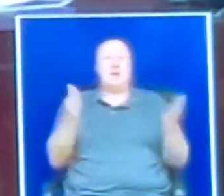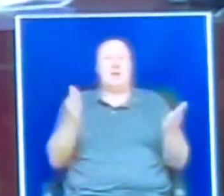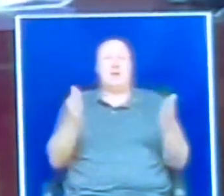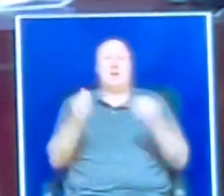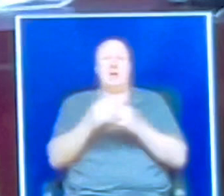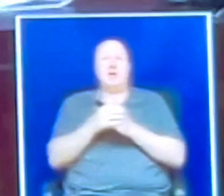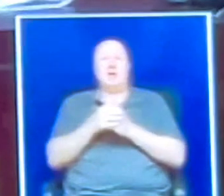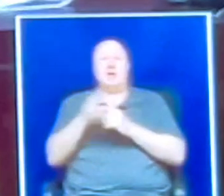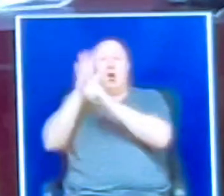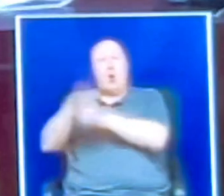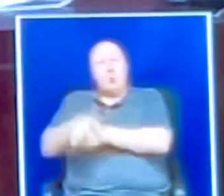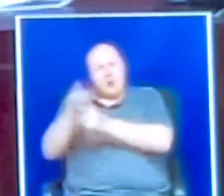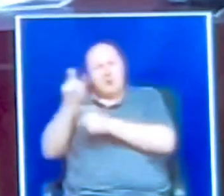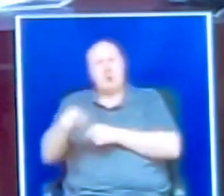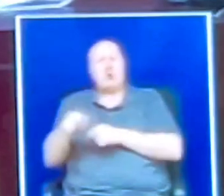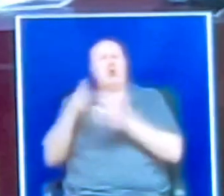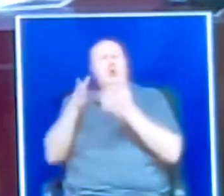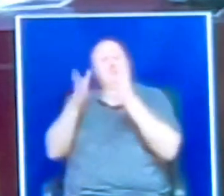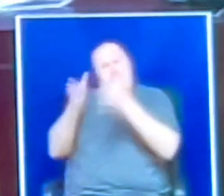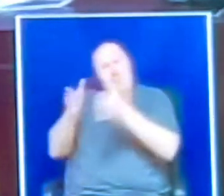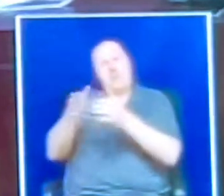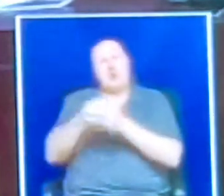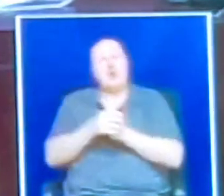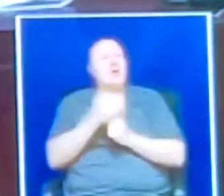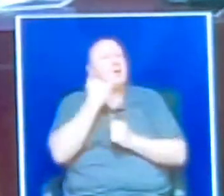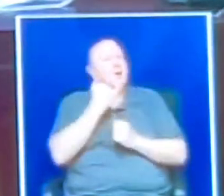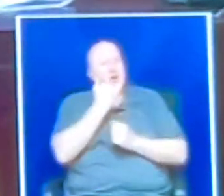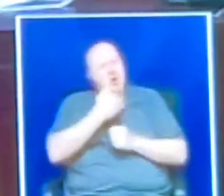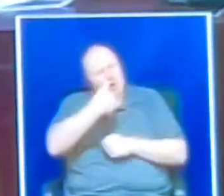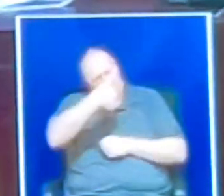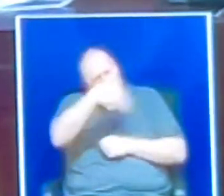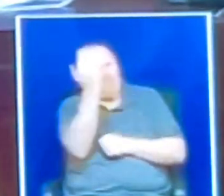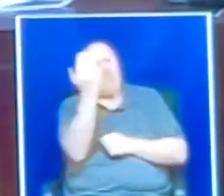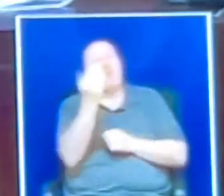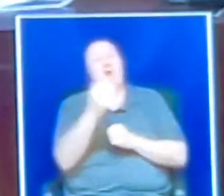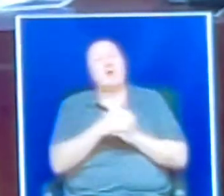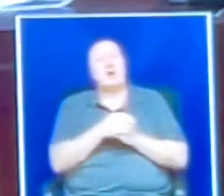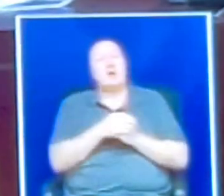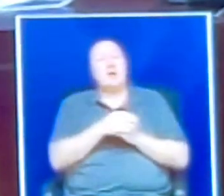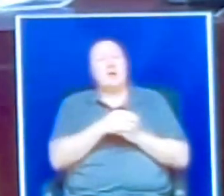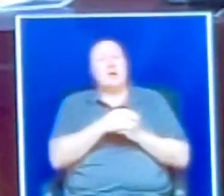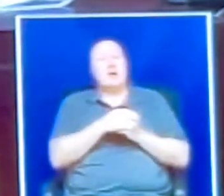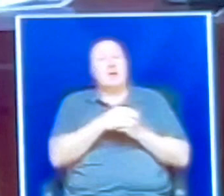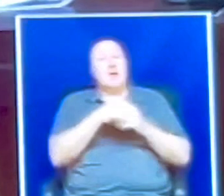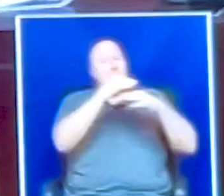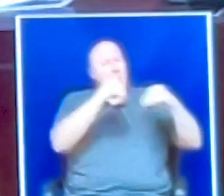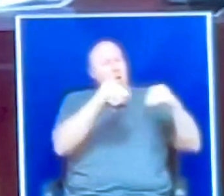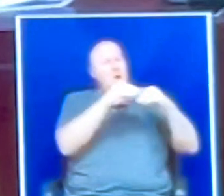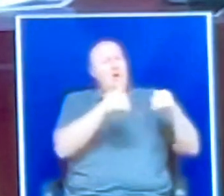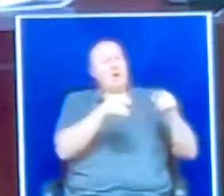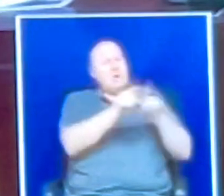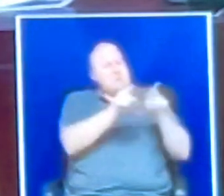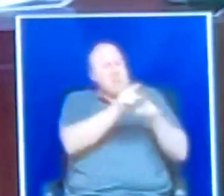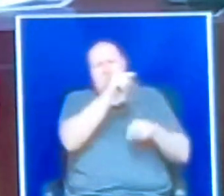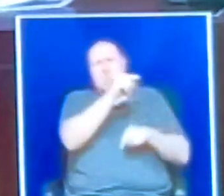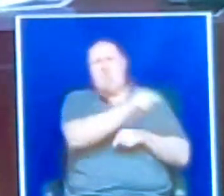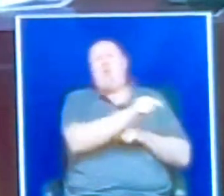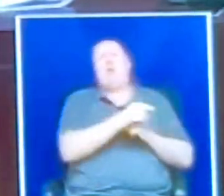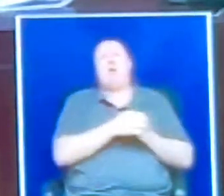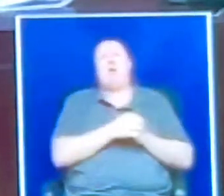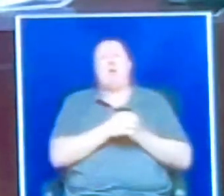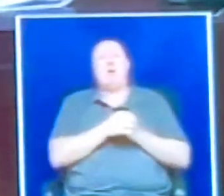the oppressed, condemn Israel, and declare that it is a murderous apartheid regime engaged